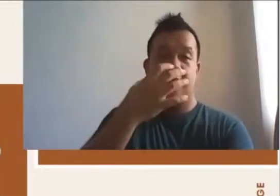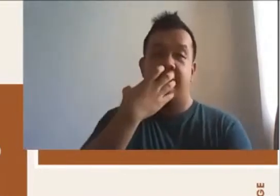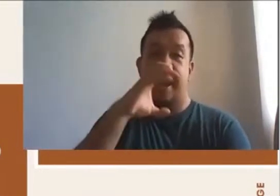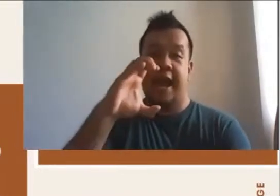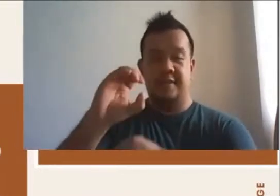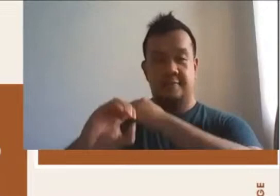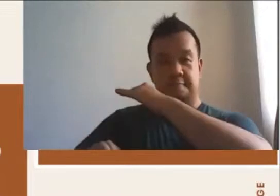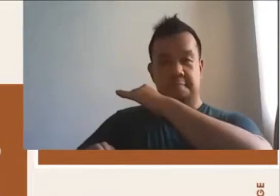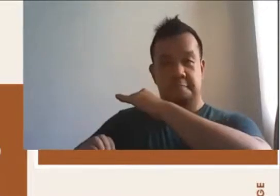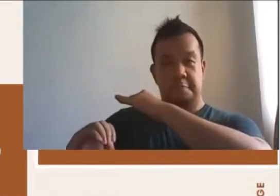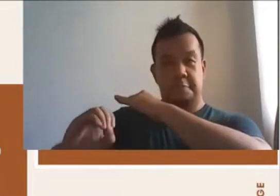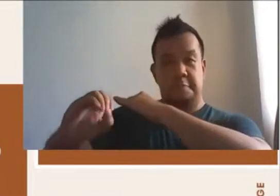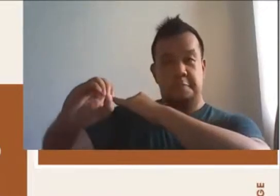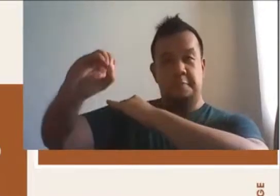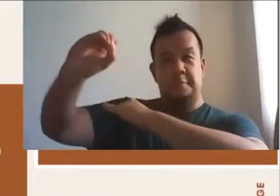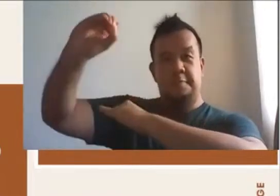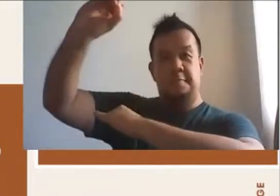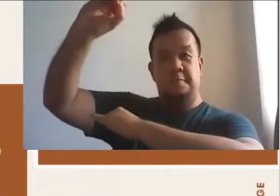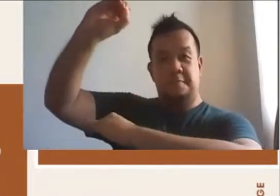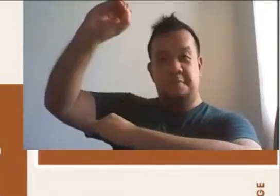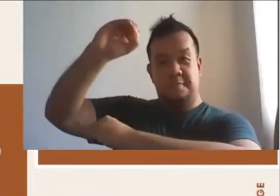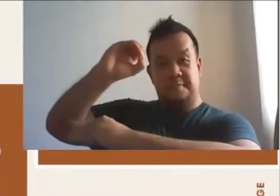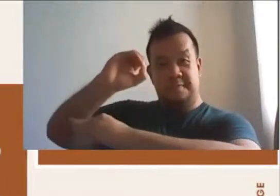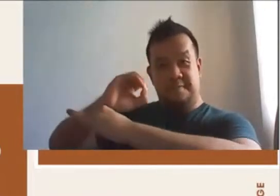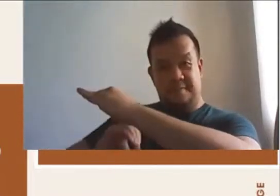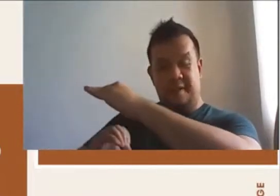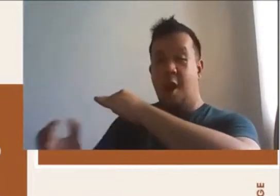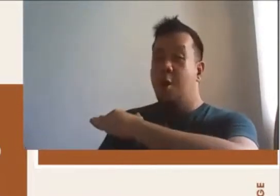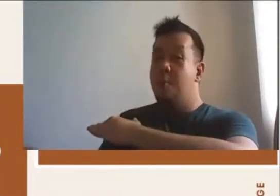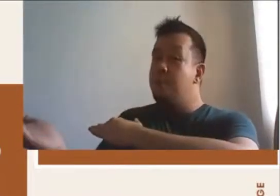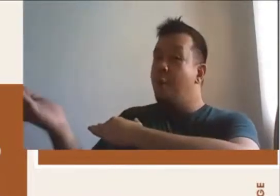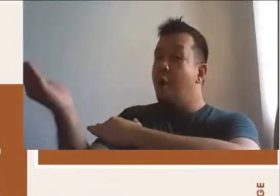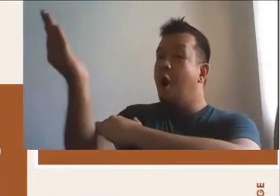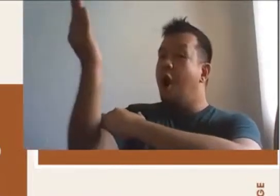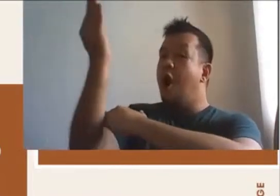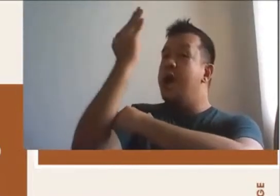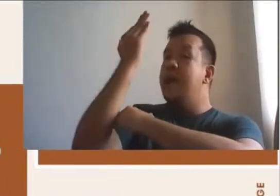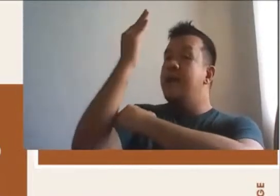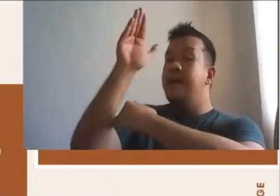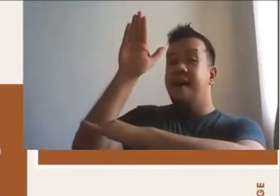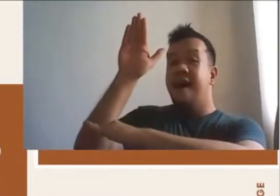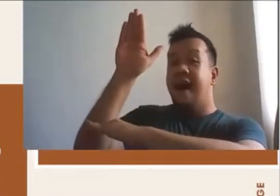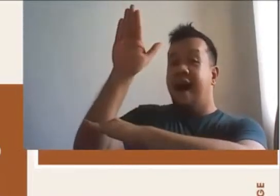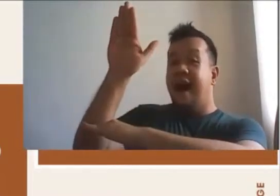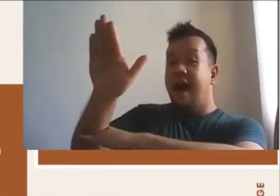siya ng tuluyan. So that's why morning, afternoon, and evening. Okay?